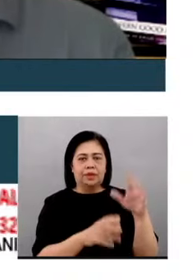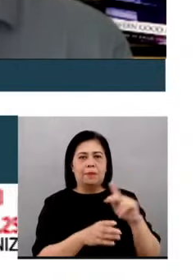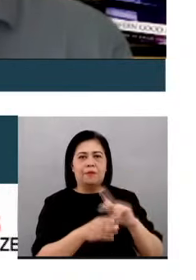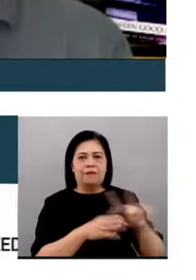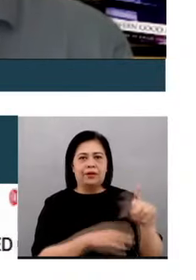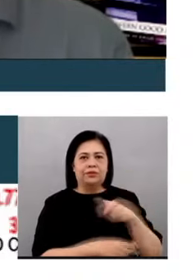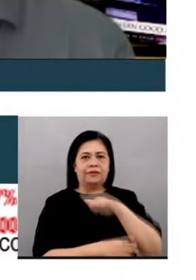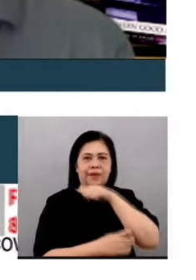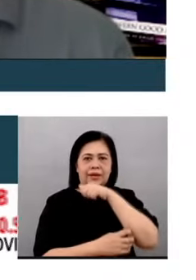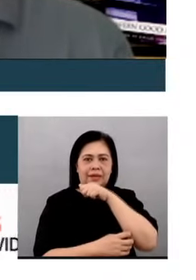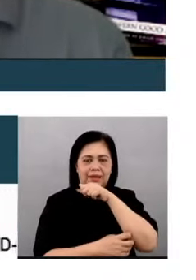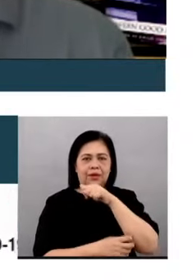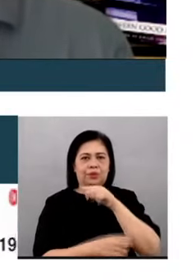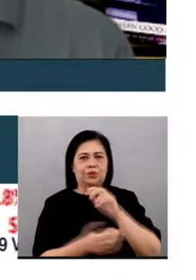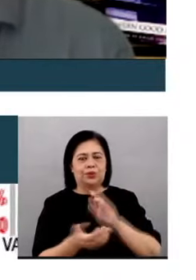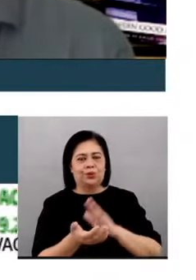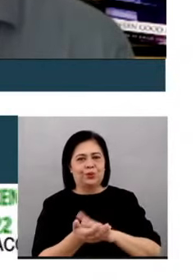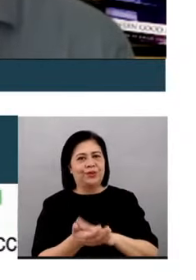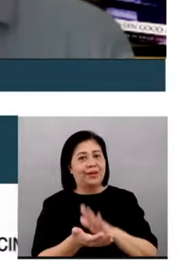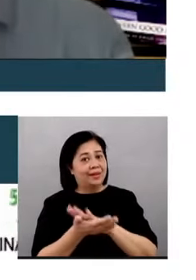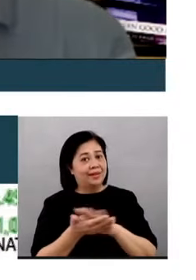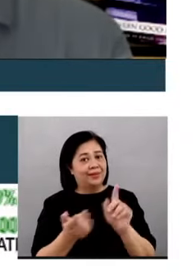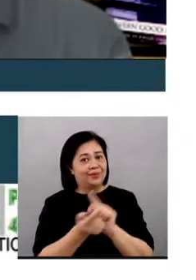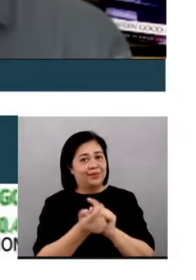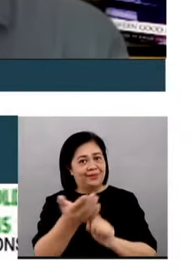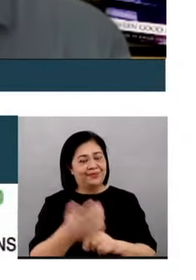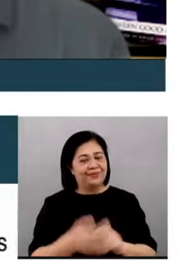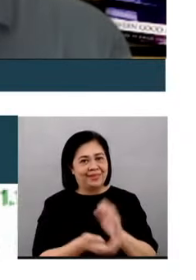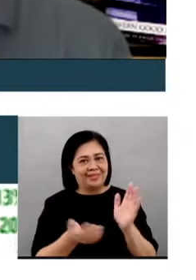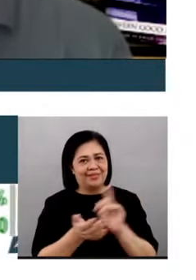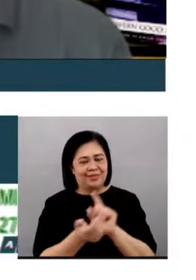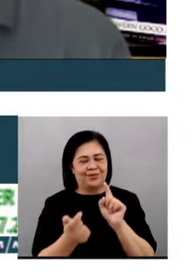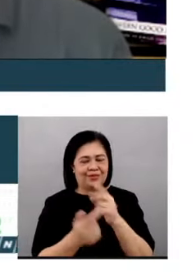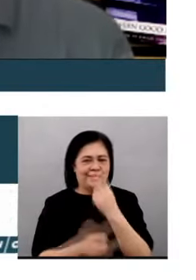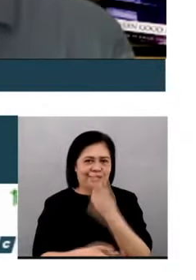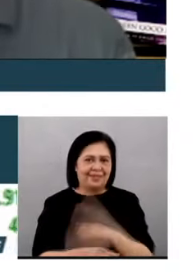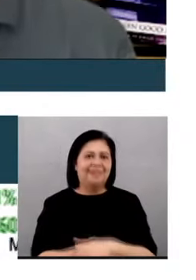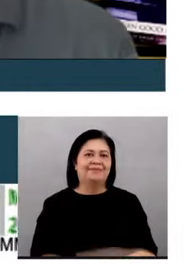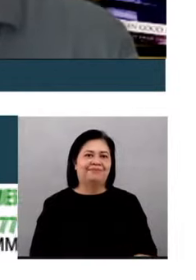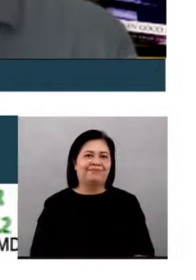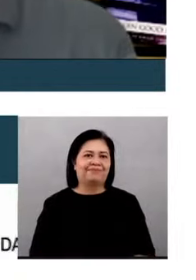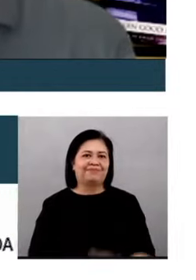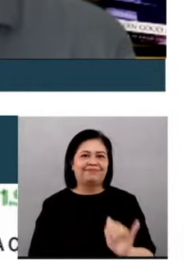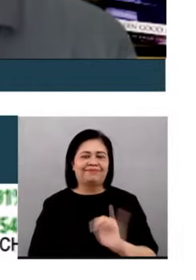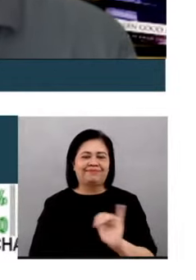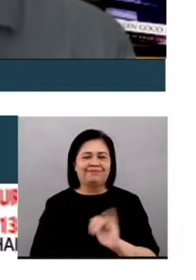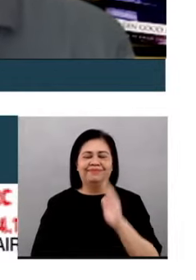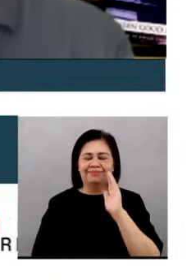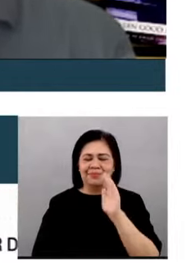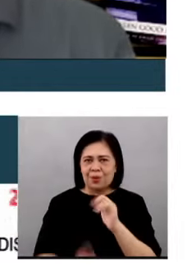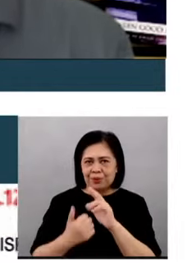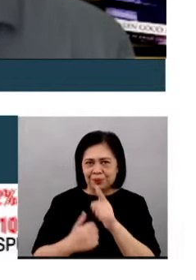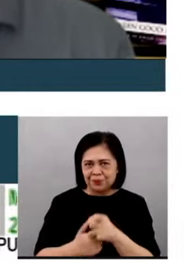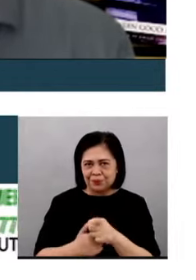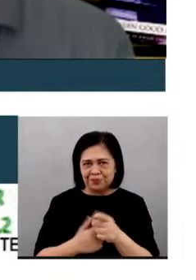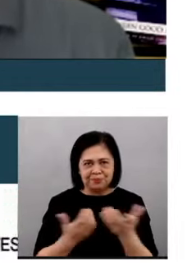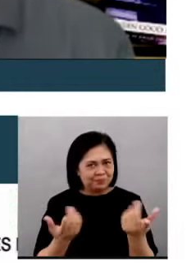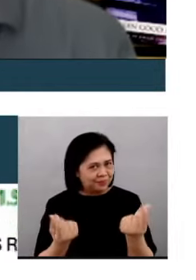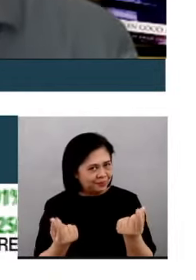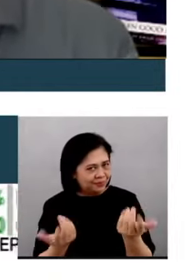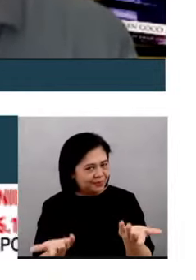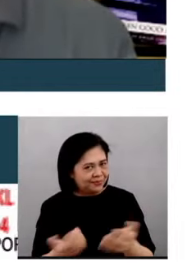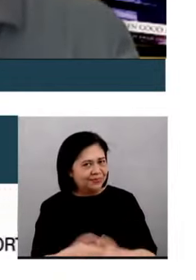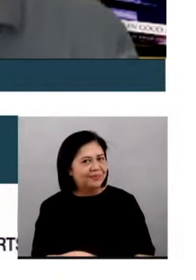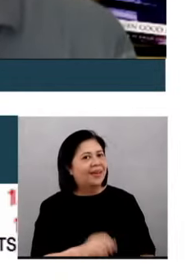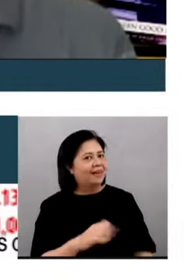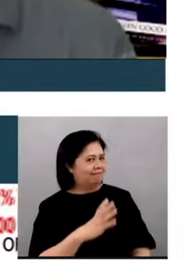you for joining us today. Nice to see you. Hello, Carmina. Nice to see you after a while. I know. How are you? Have you been doing? I'm